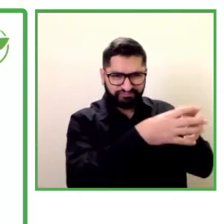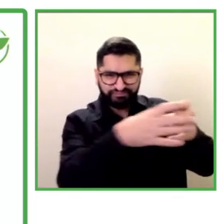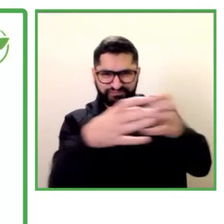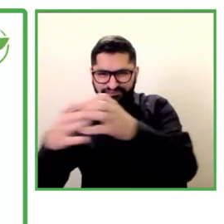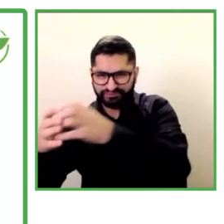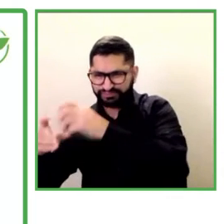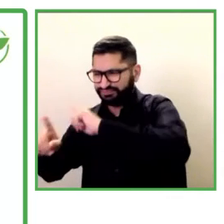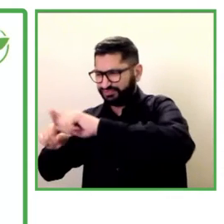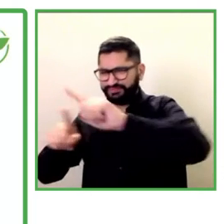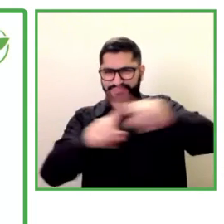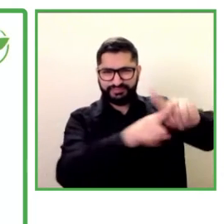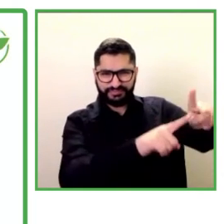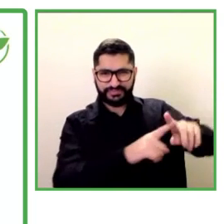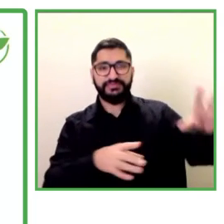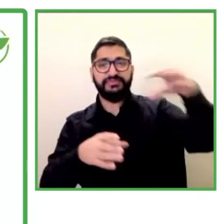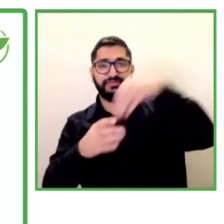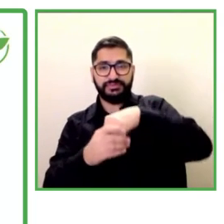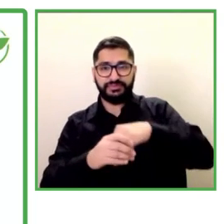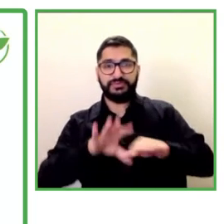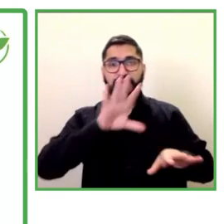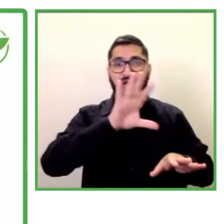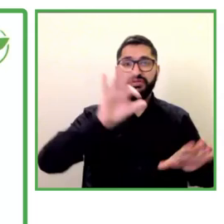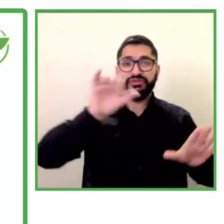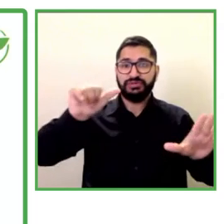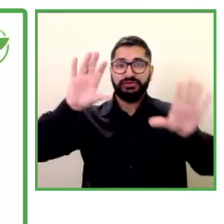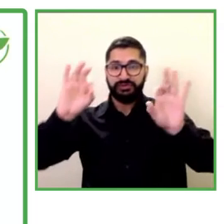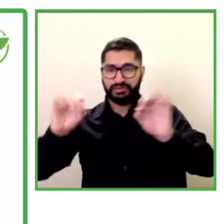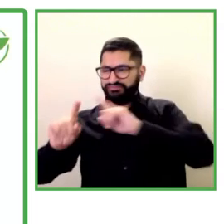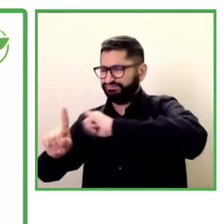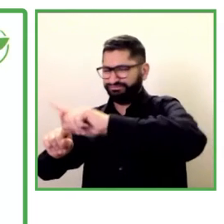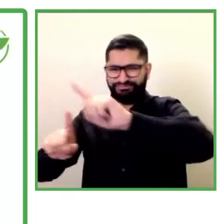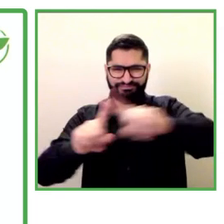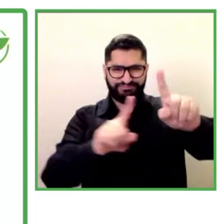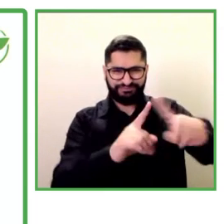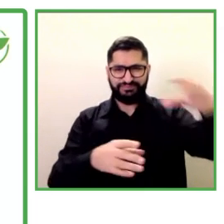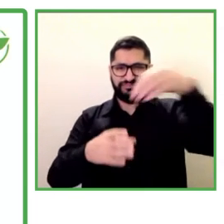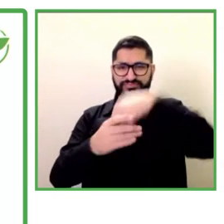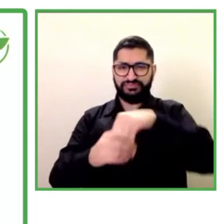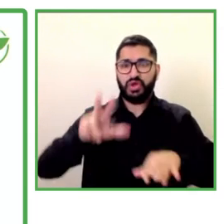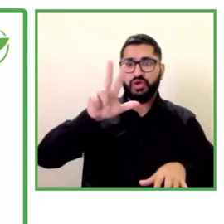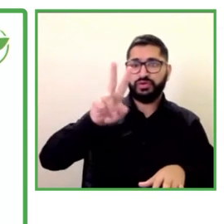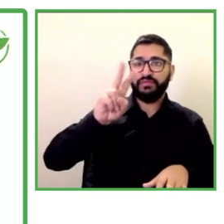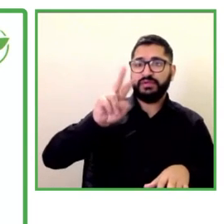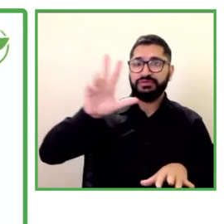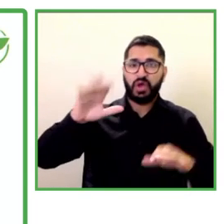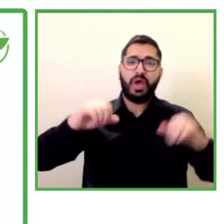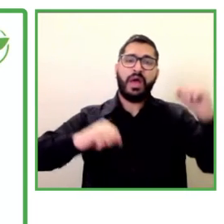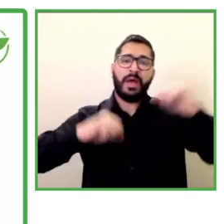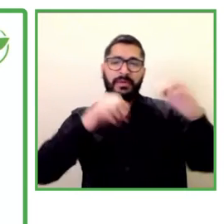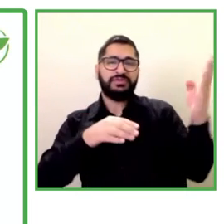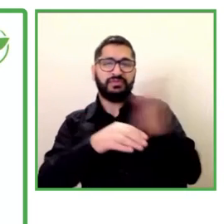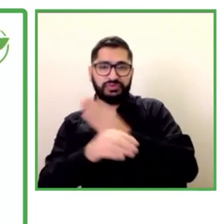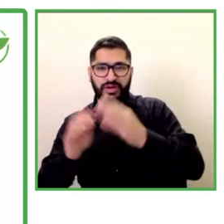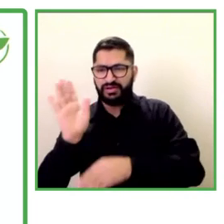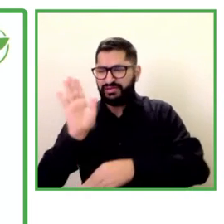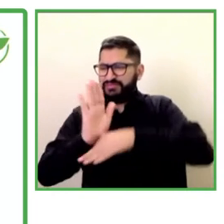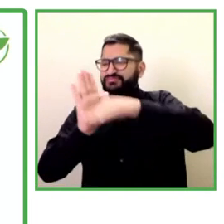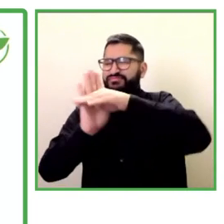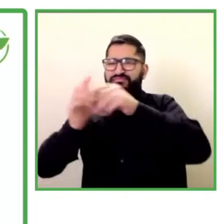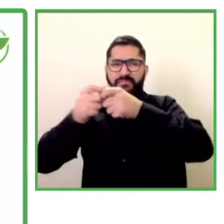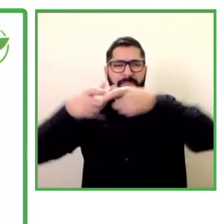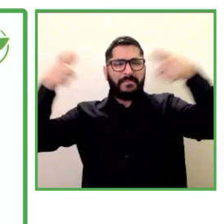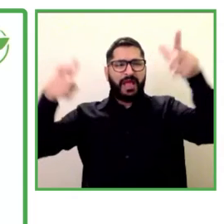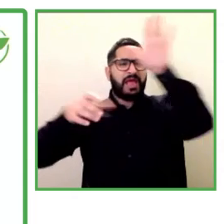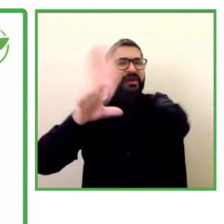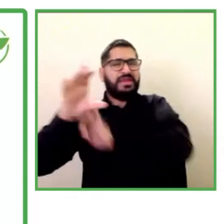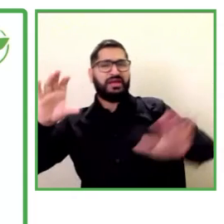and 506 groups in an entrepreneurial way, and 825 at a national level. A final de cuentas,